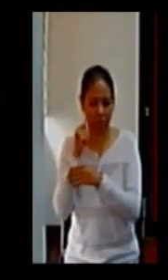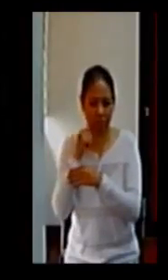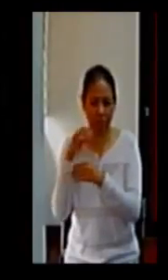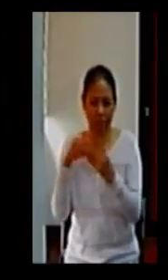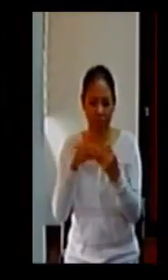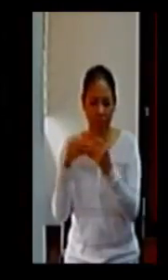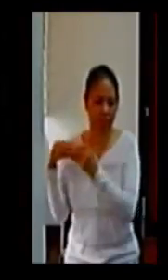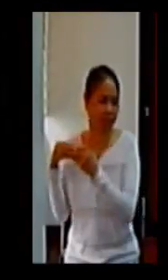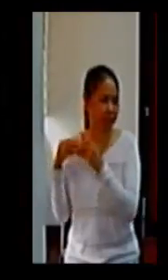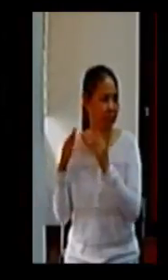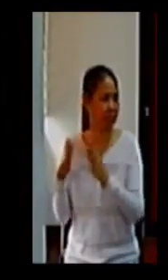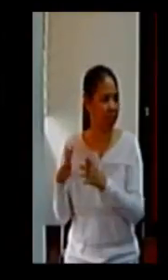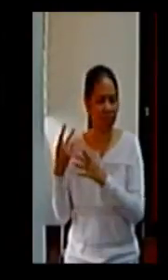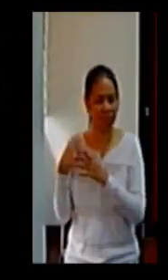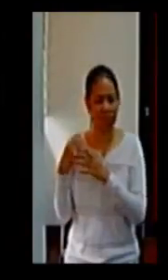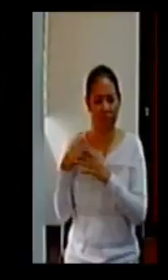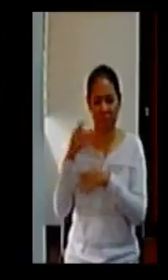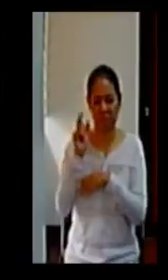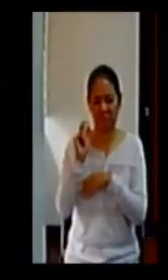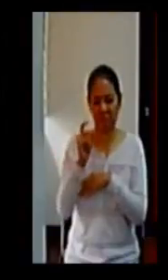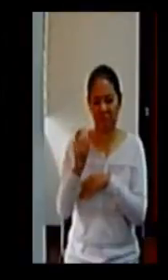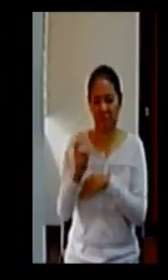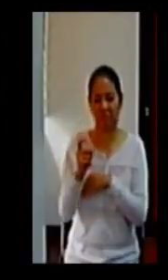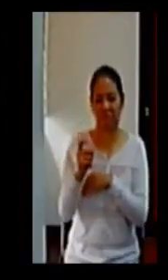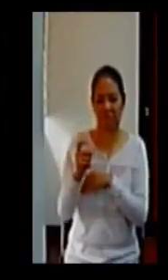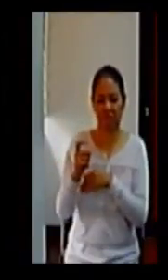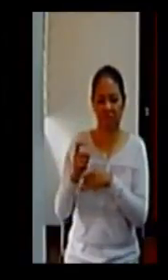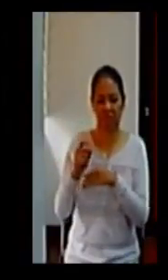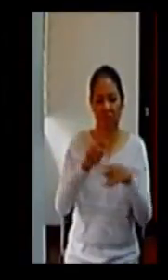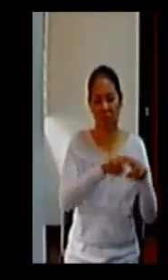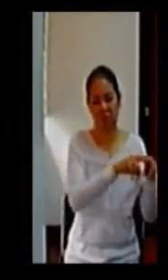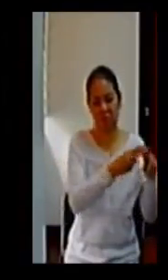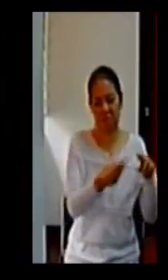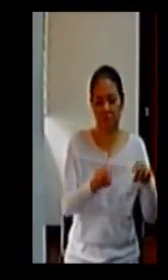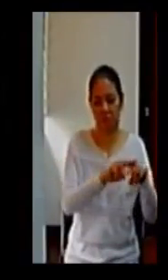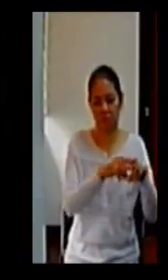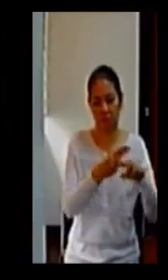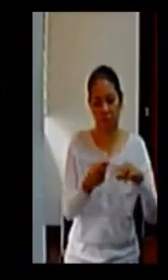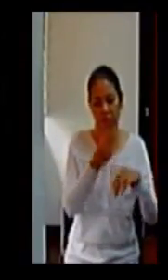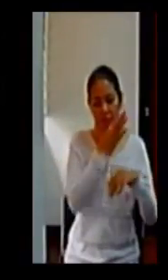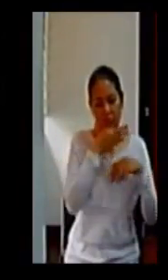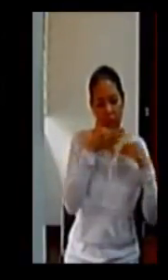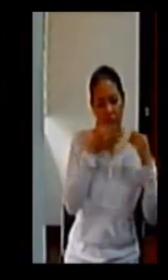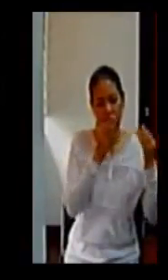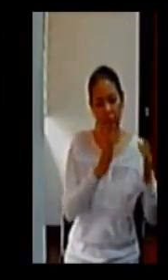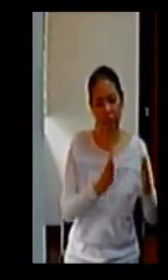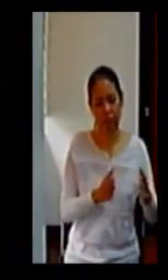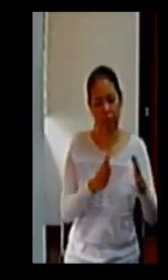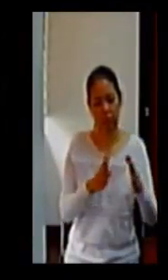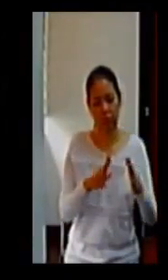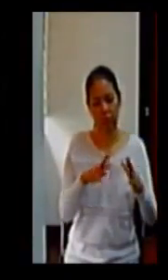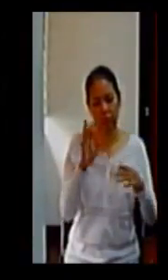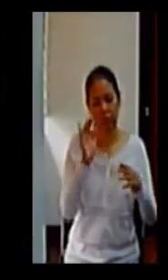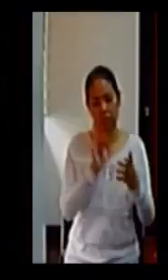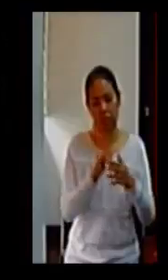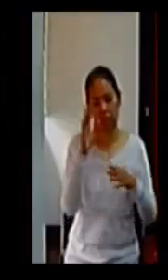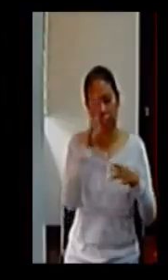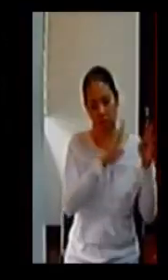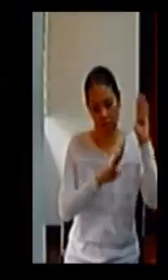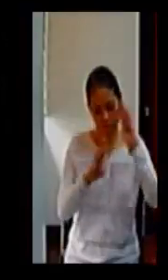rapid deterioration of the numbers of farmers in our place. Yan ang pinaka-problema na namin